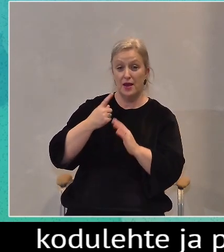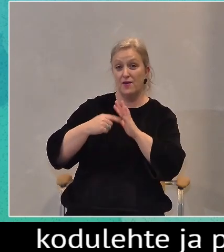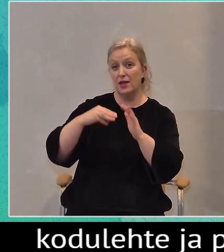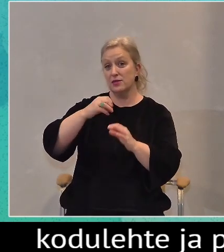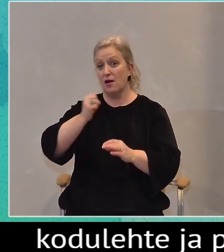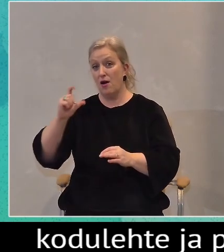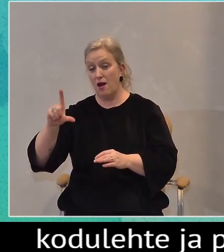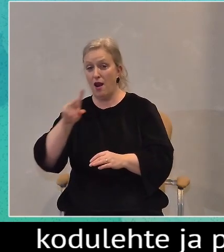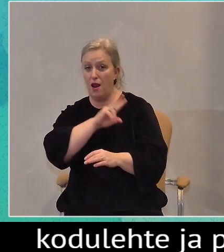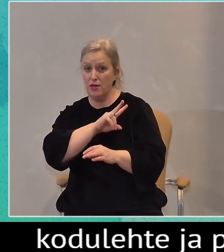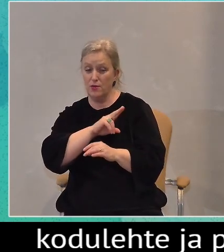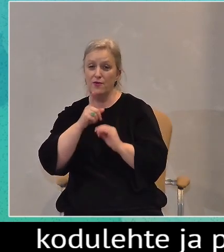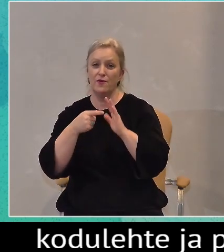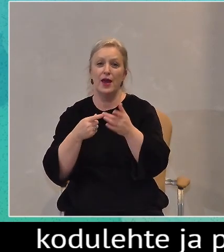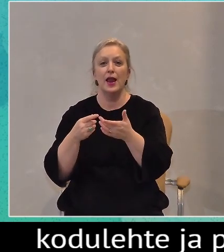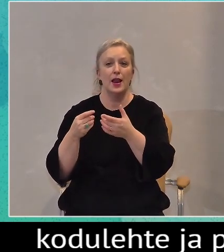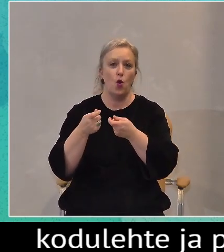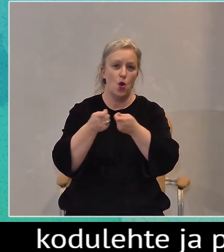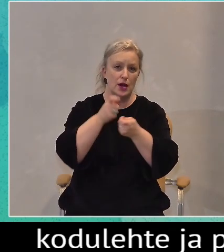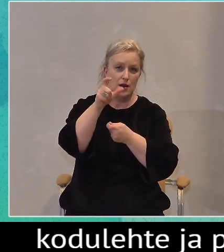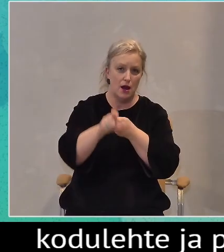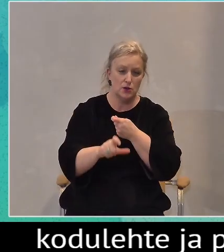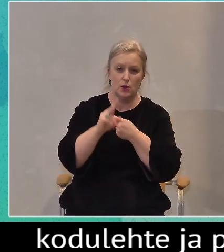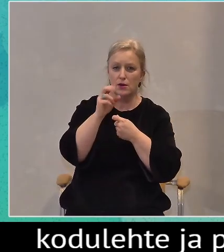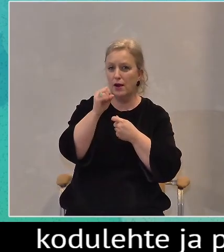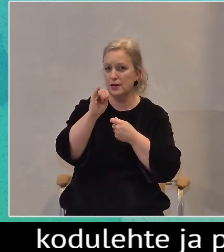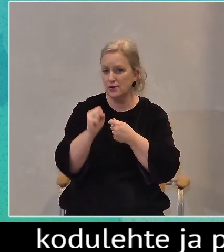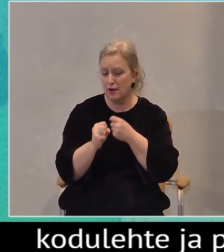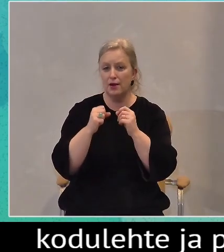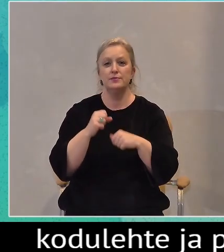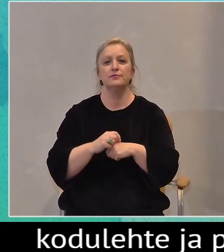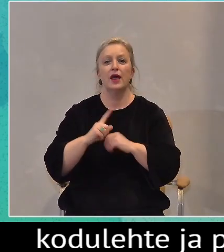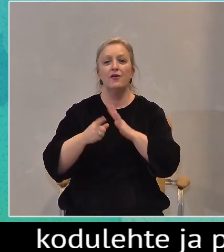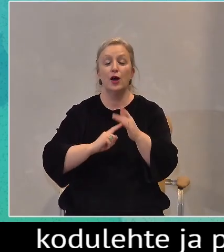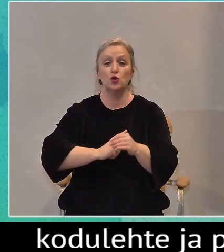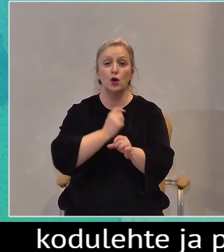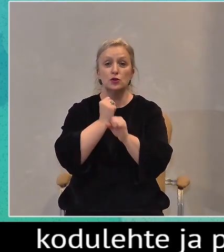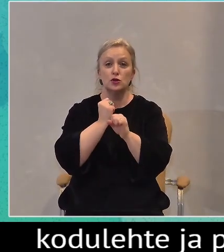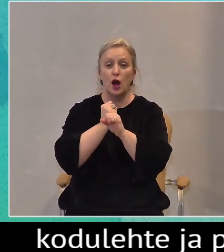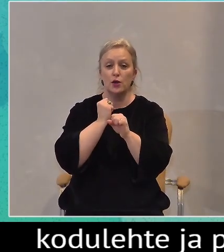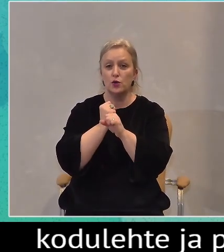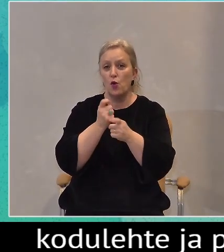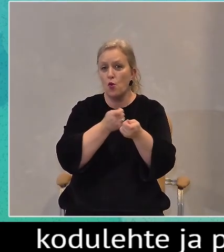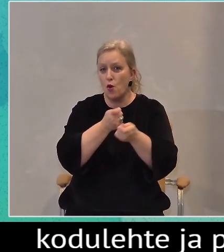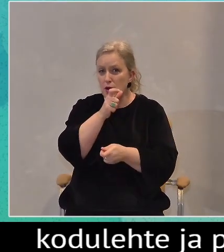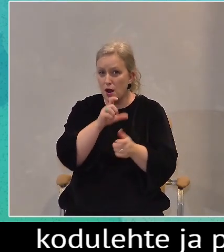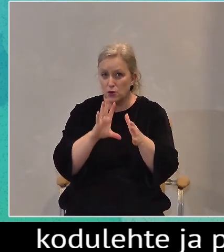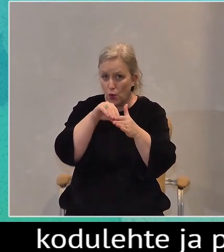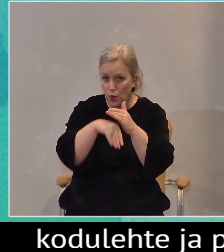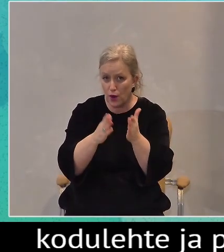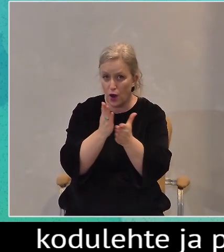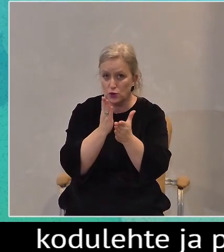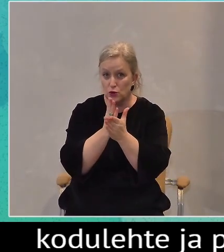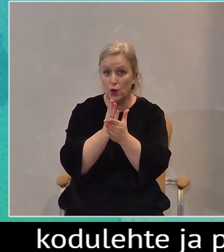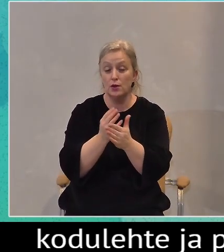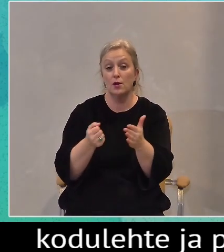Salaried are me and Dr. Kristi Tael, Kaia Liiv, nursing coordinator, as well as the social work coordinator,